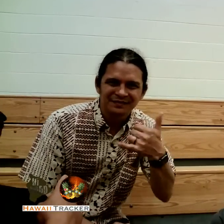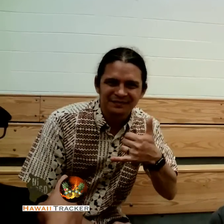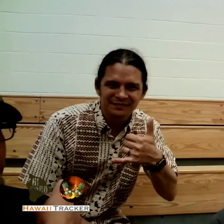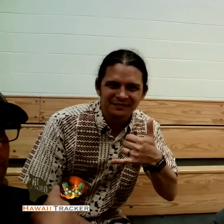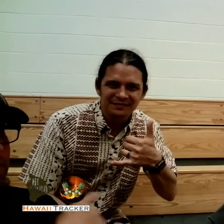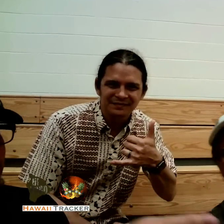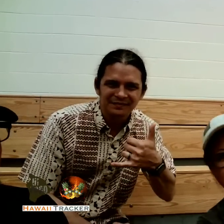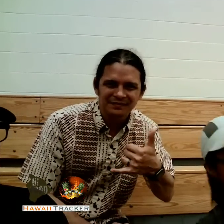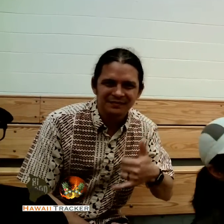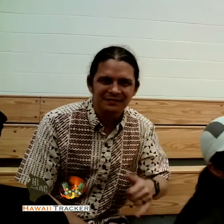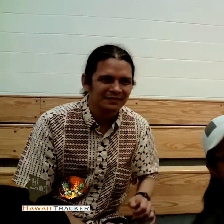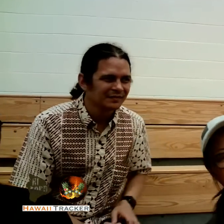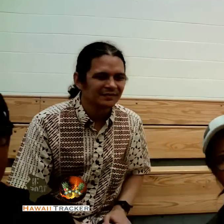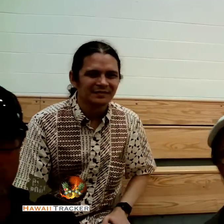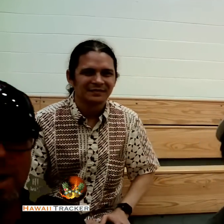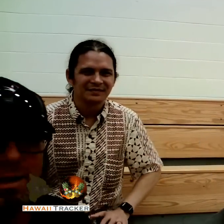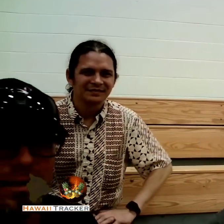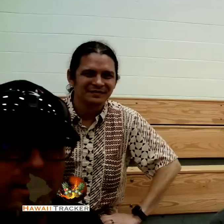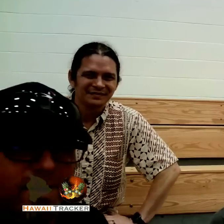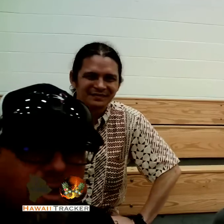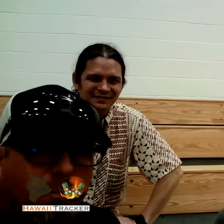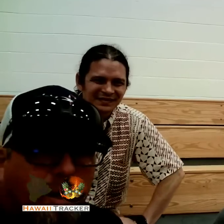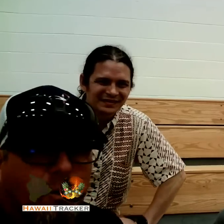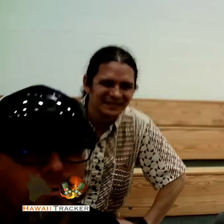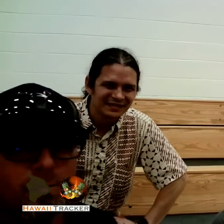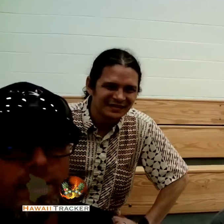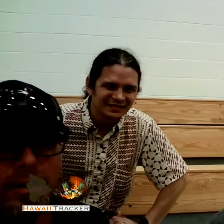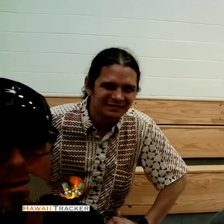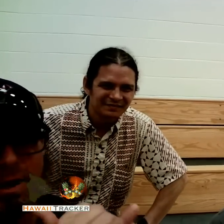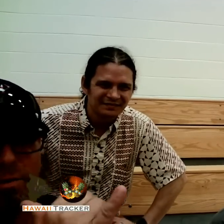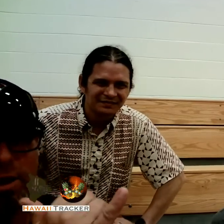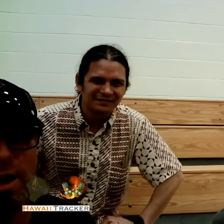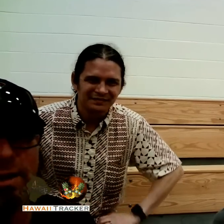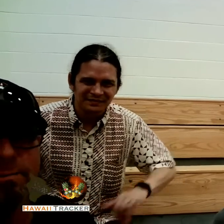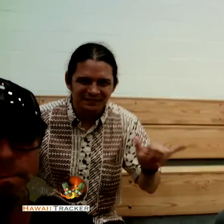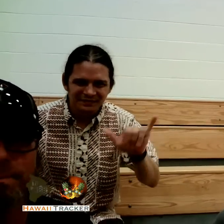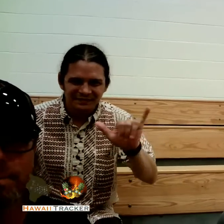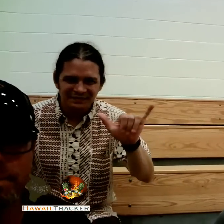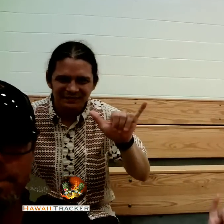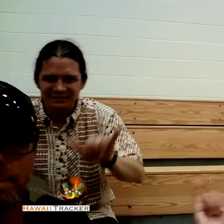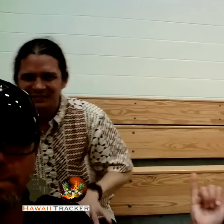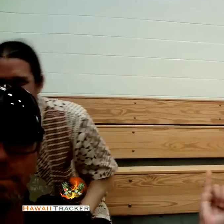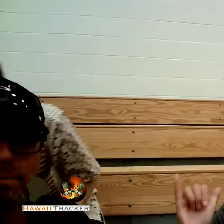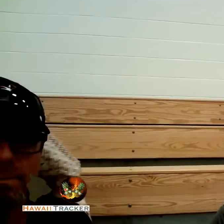There's Philip on the geologist. Dane's down there chit-chatting. Mahalo, everybody. Aloha. Have a good night.